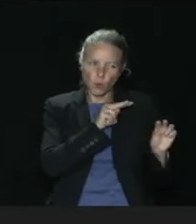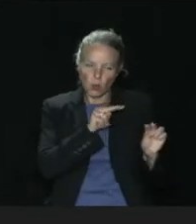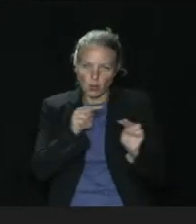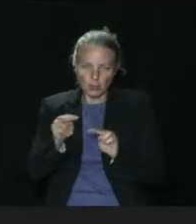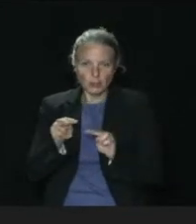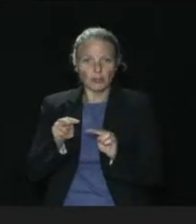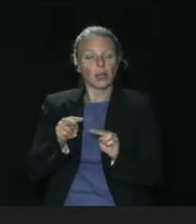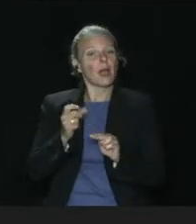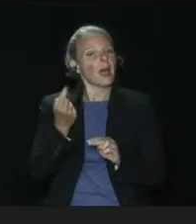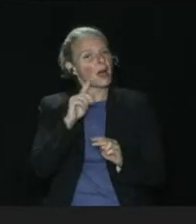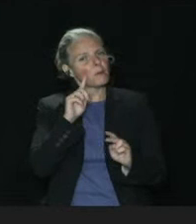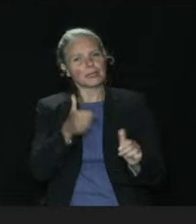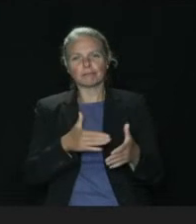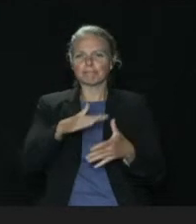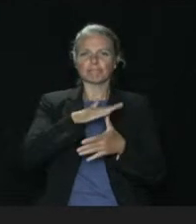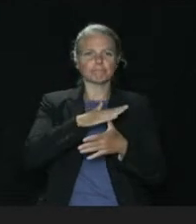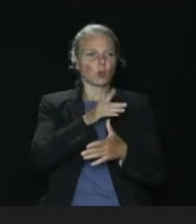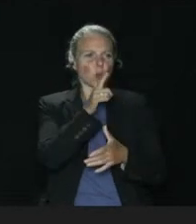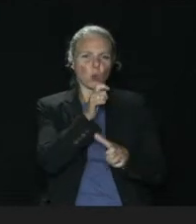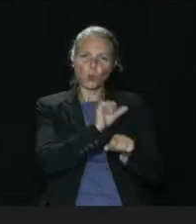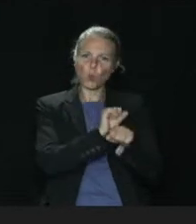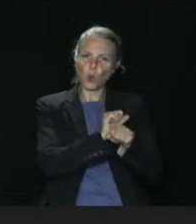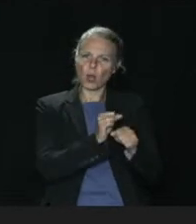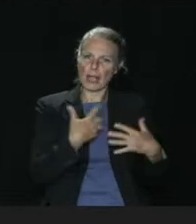healthcare workers